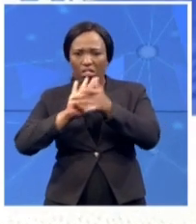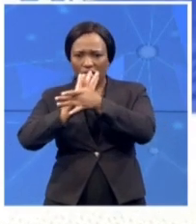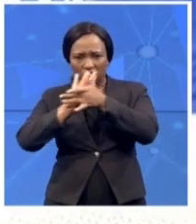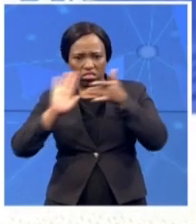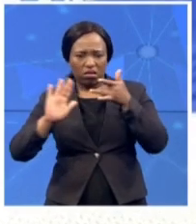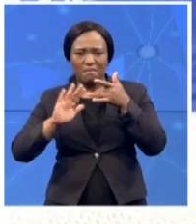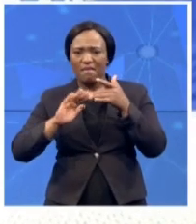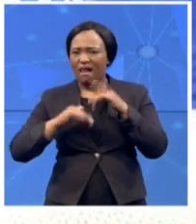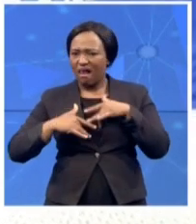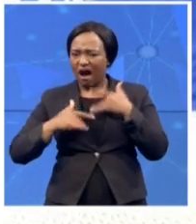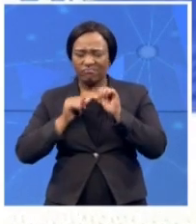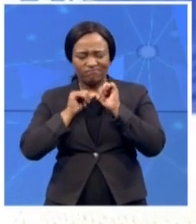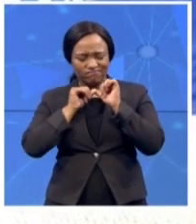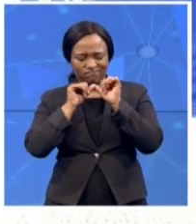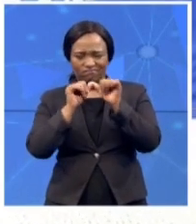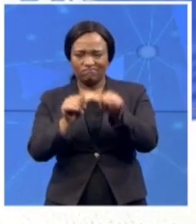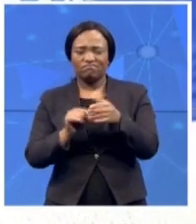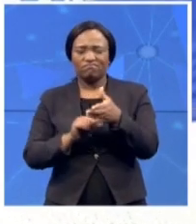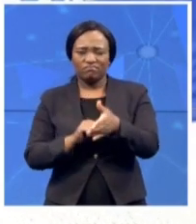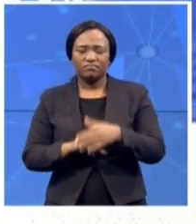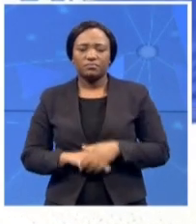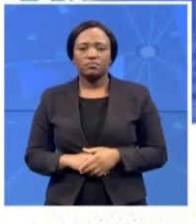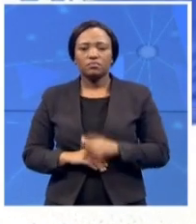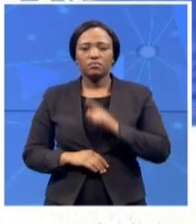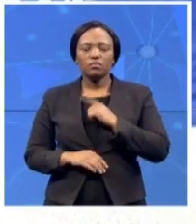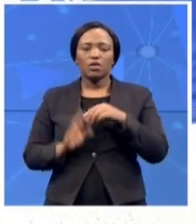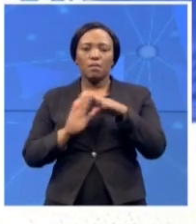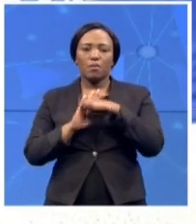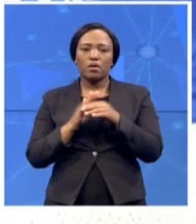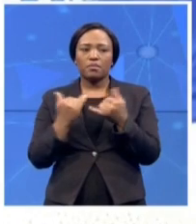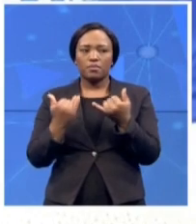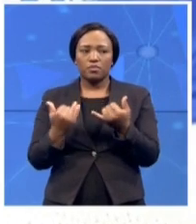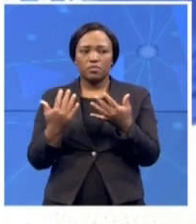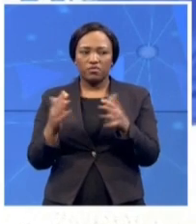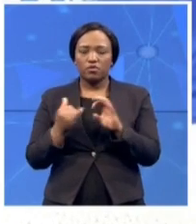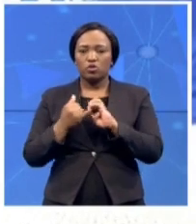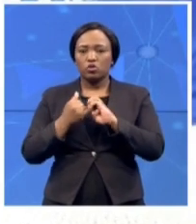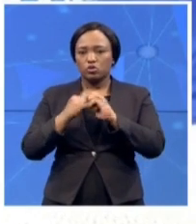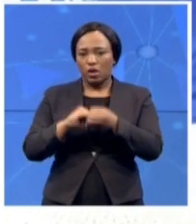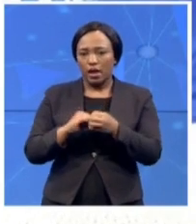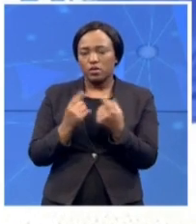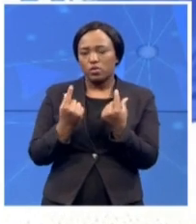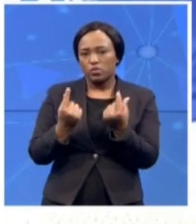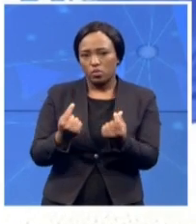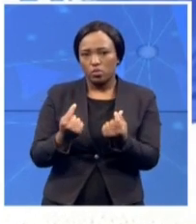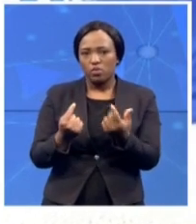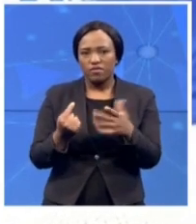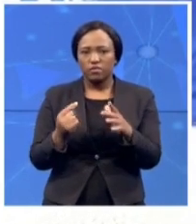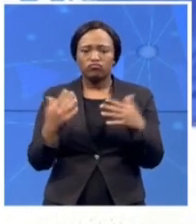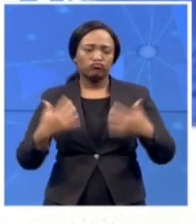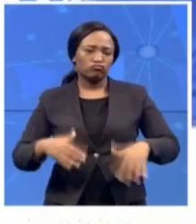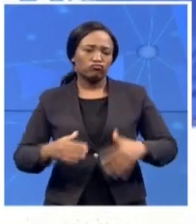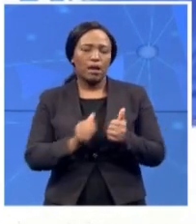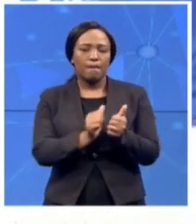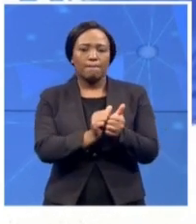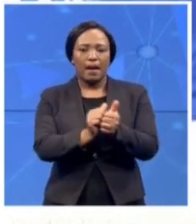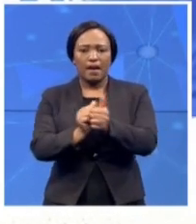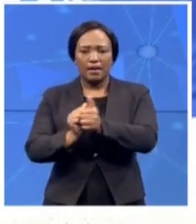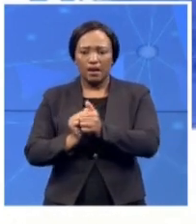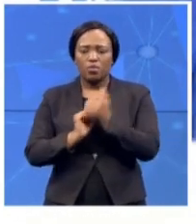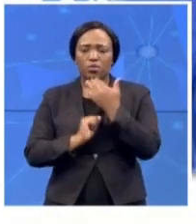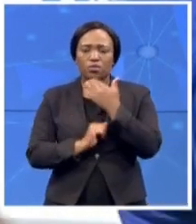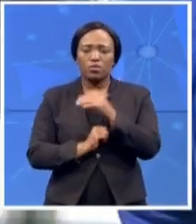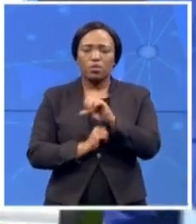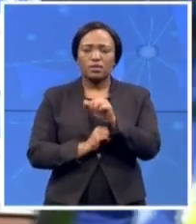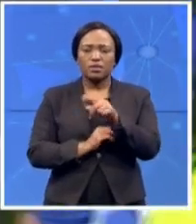citizen program, that we are trying to do. But we've got, as you say, a very good partnership with SABC and Department of Home Affairs, and we thank